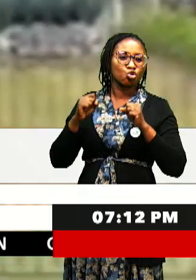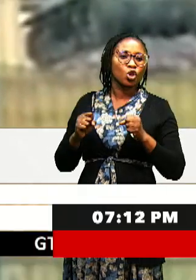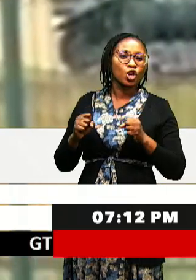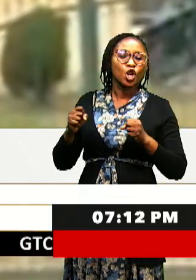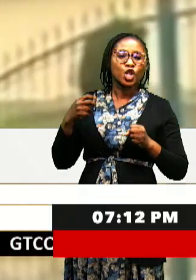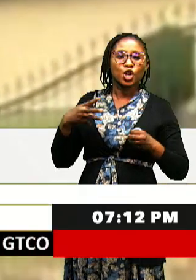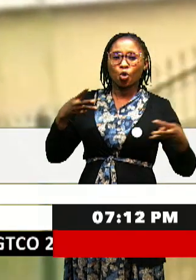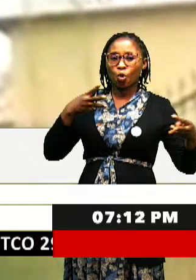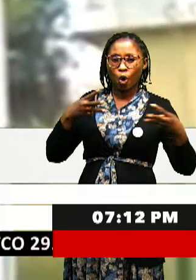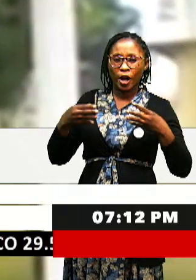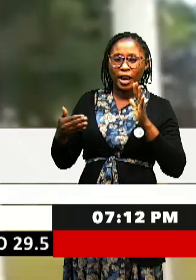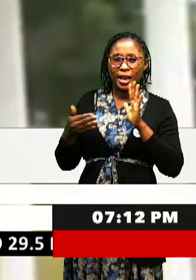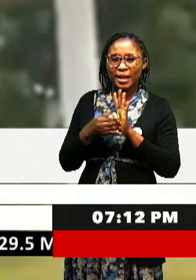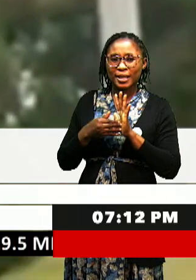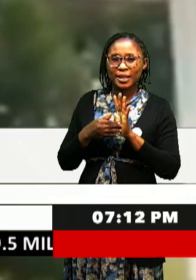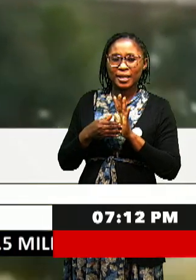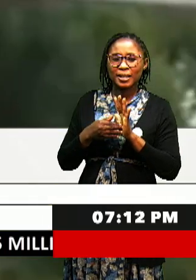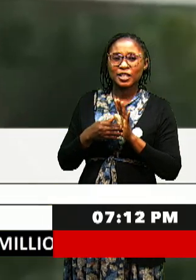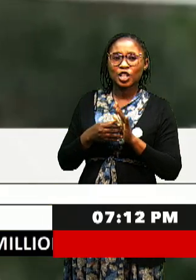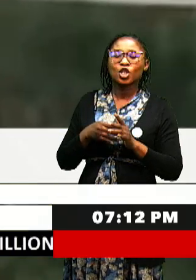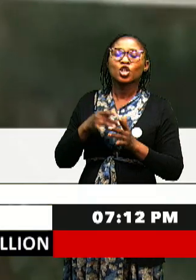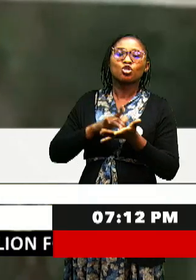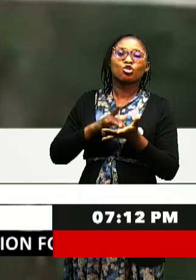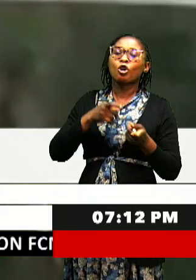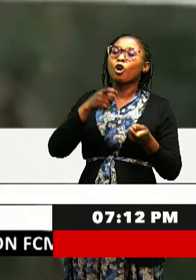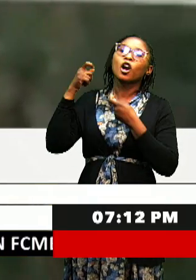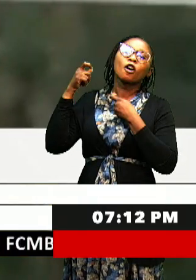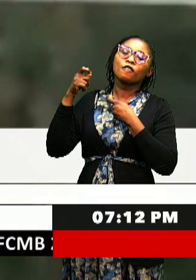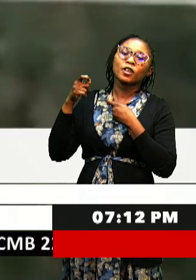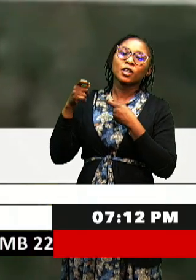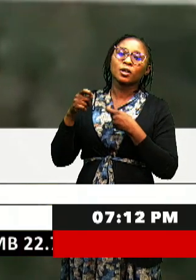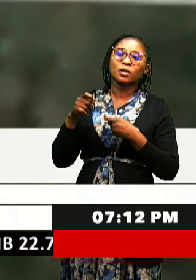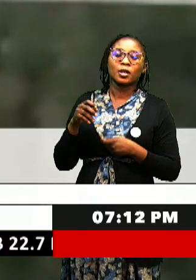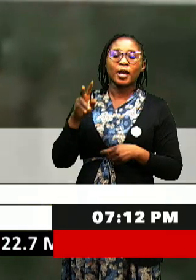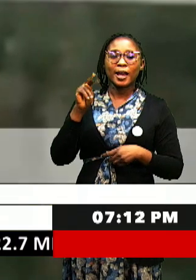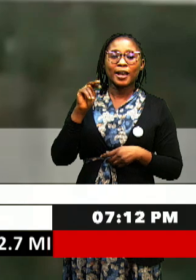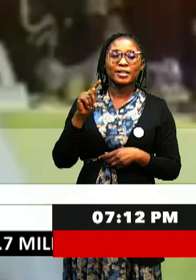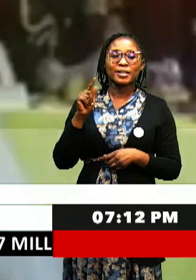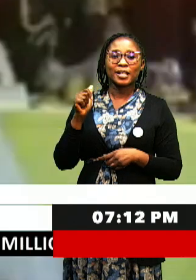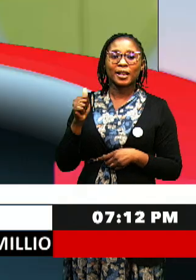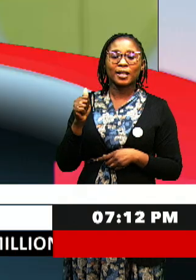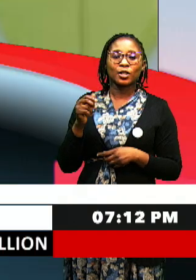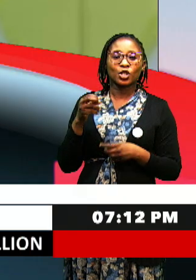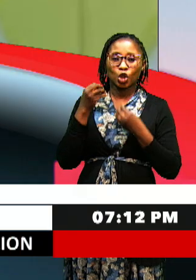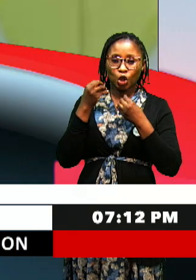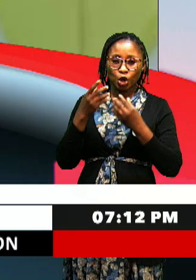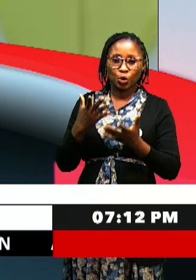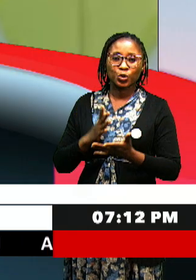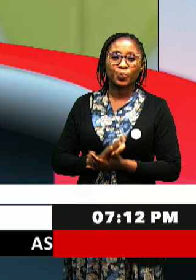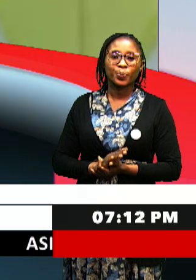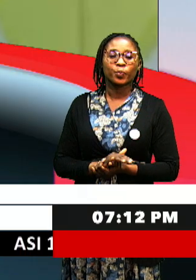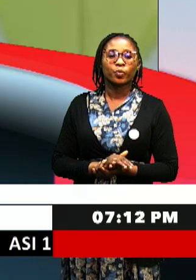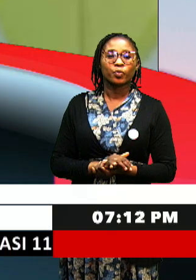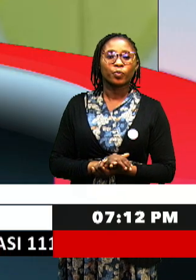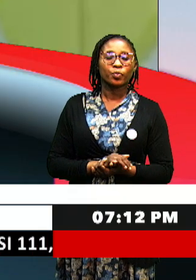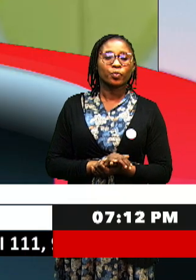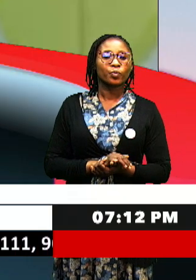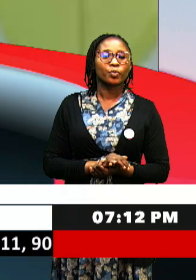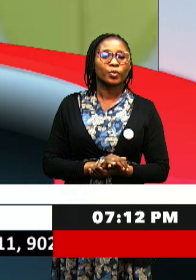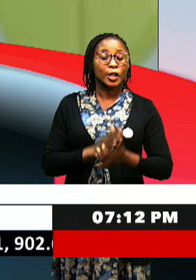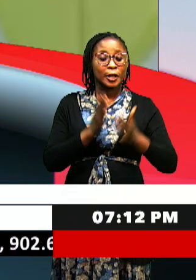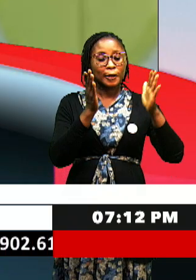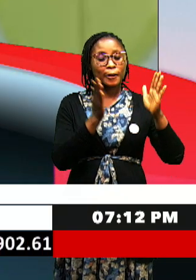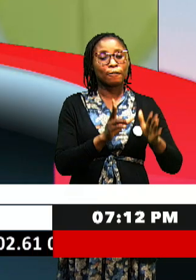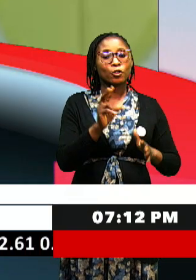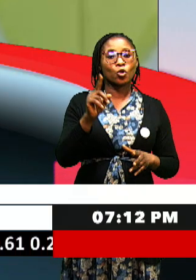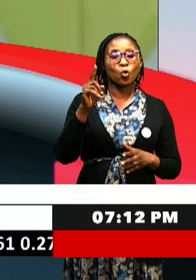war against drug trafficking. Kolo Muhammad, NTA News. The Leaving No One